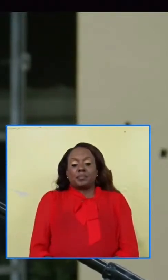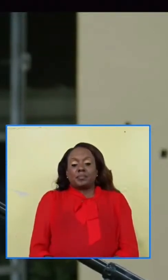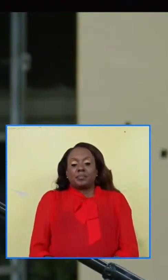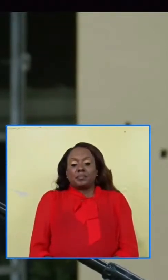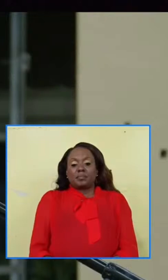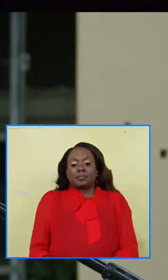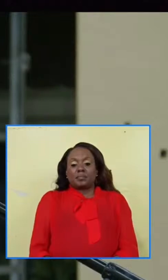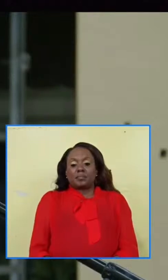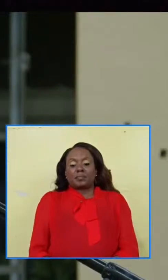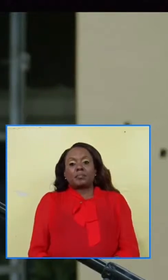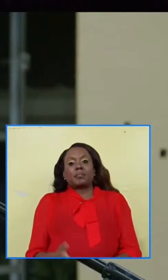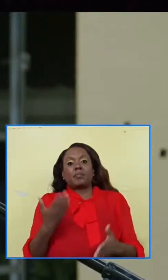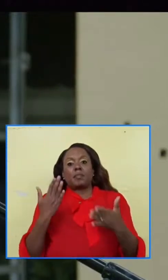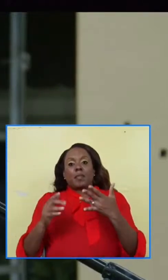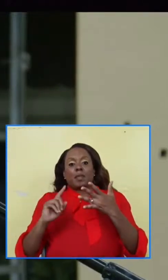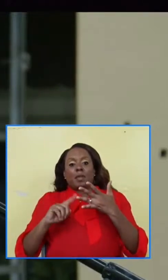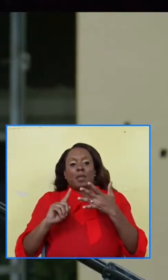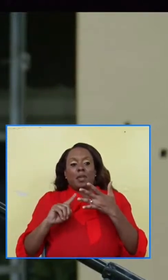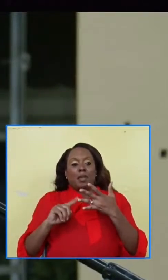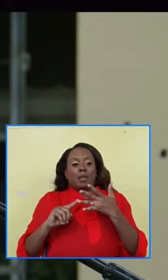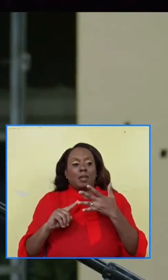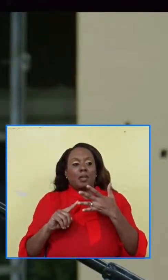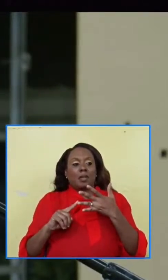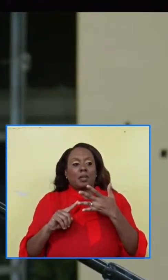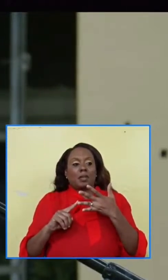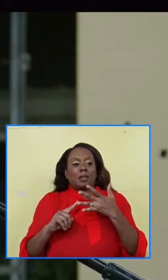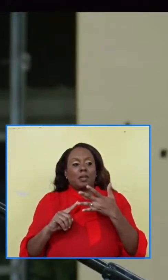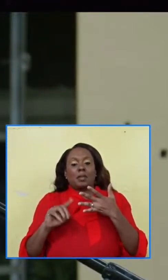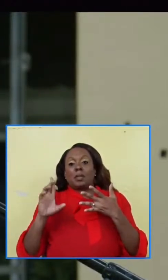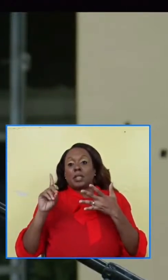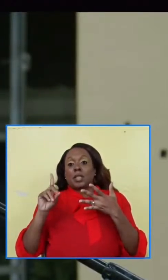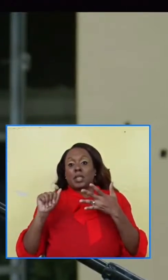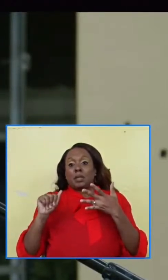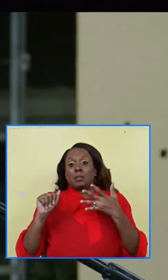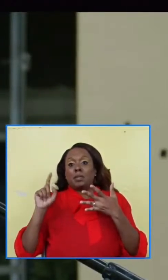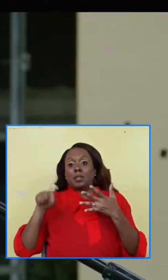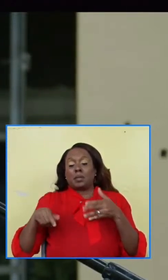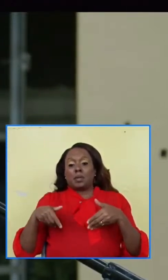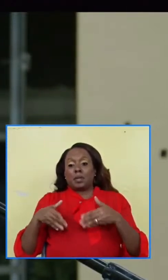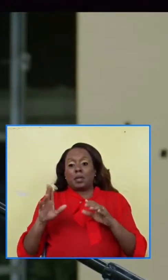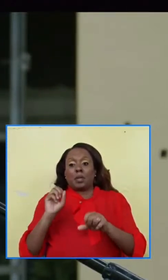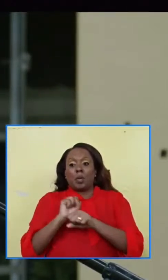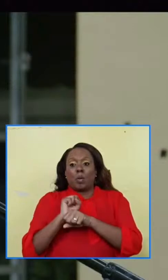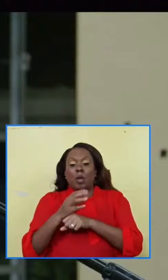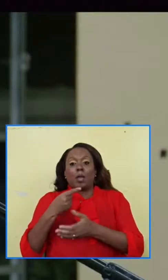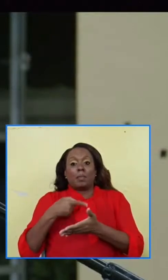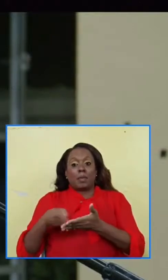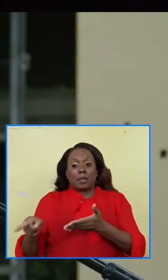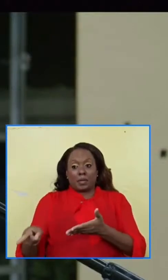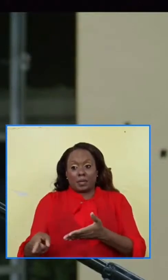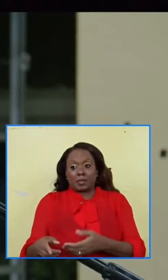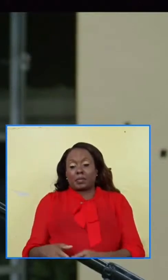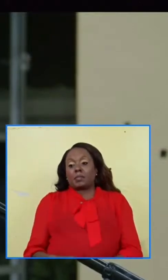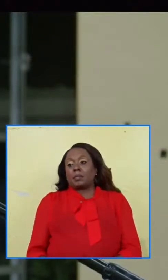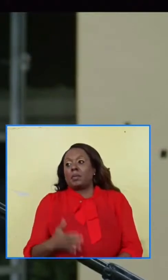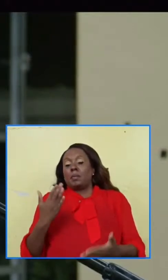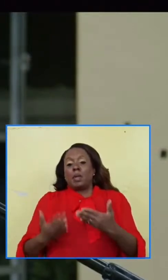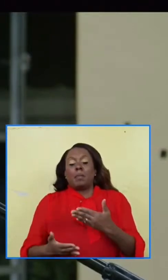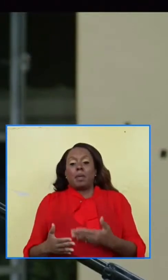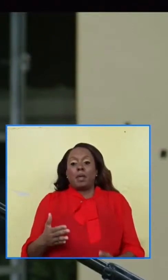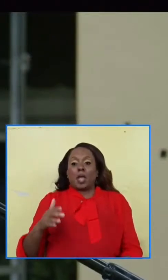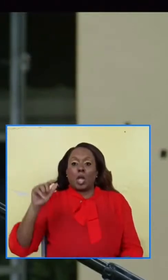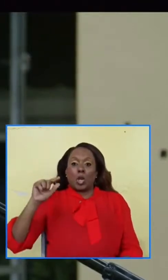We probably heard this a couple of times. The disabled should be allowed to pay in contributions. Well, work and pay in contributions, either at a lower